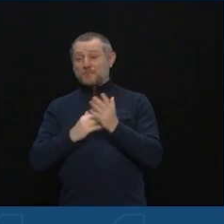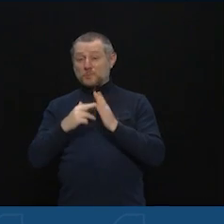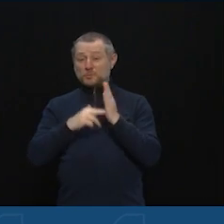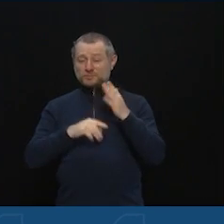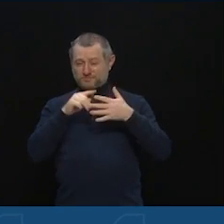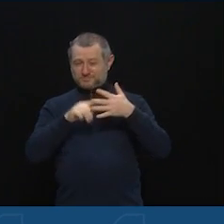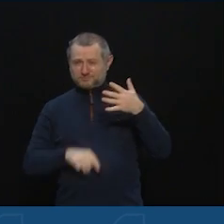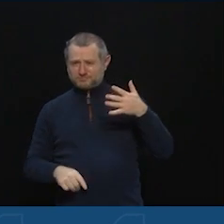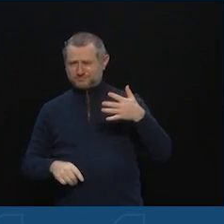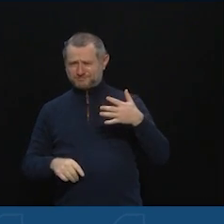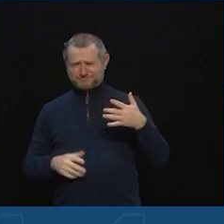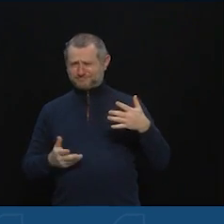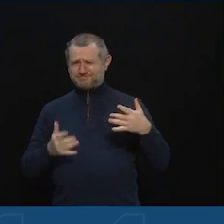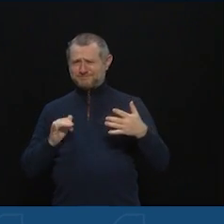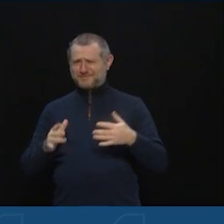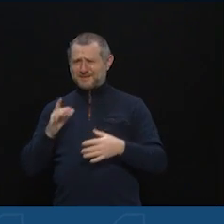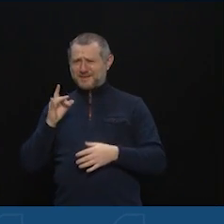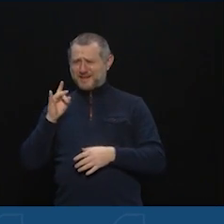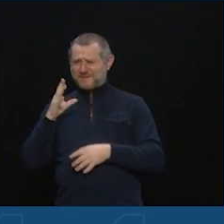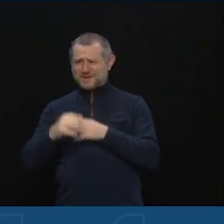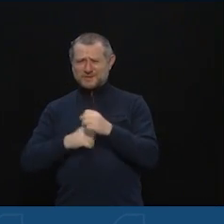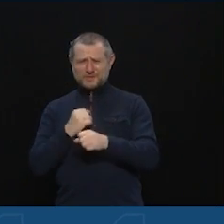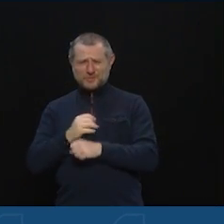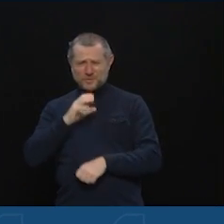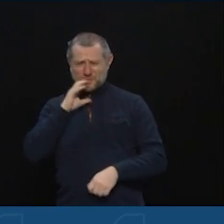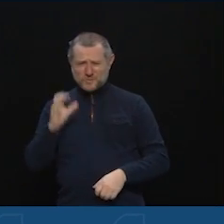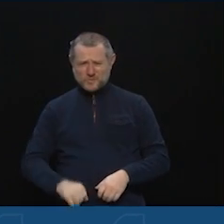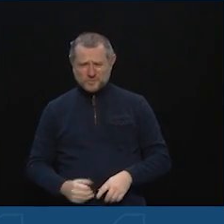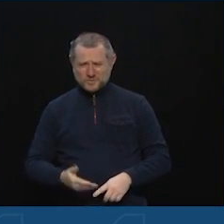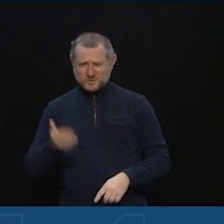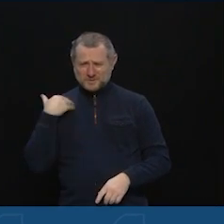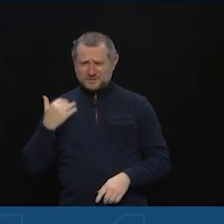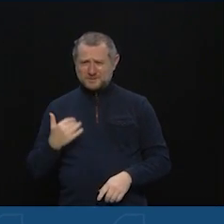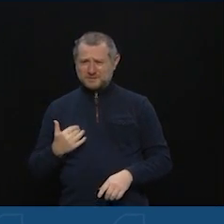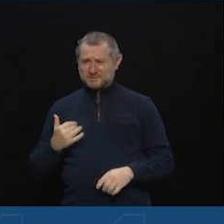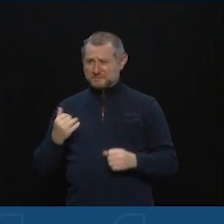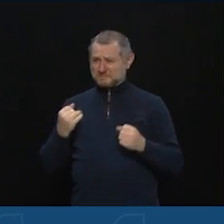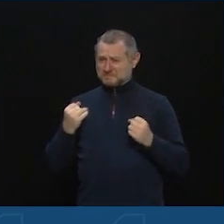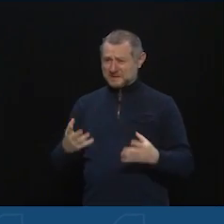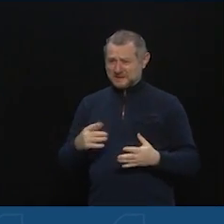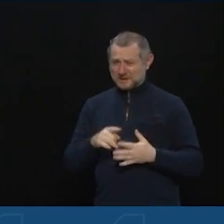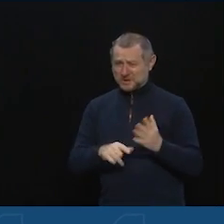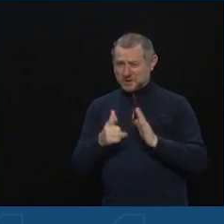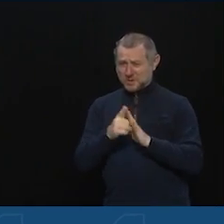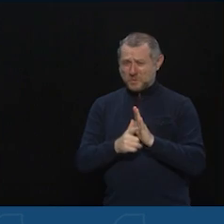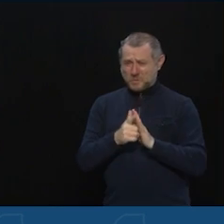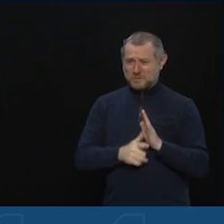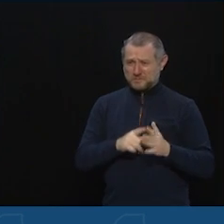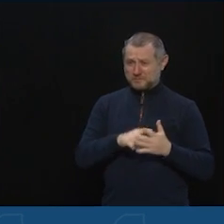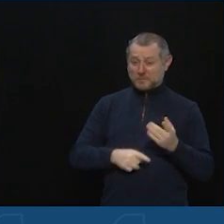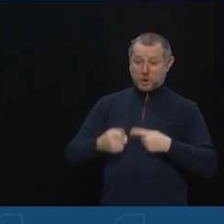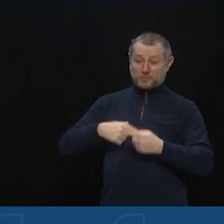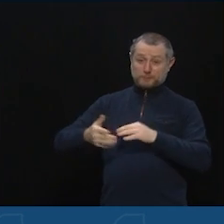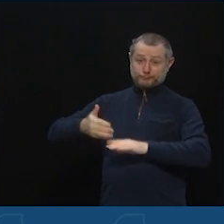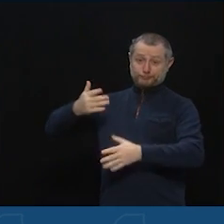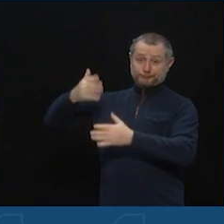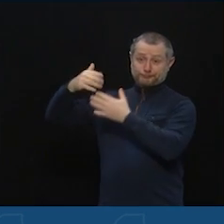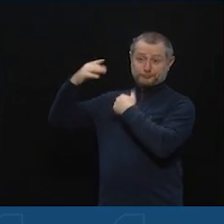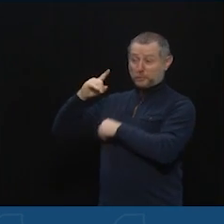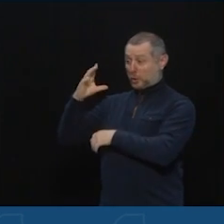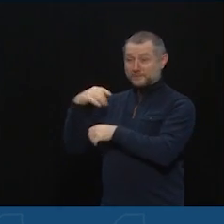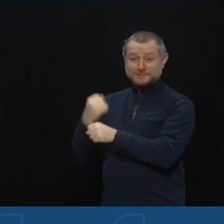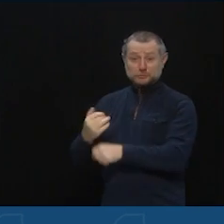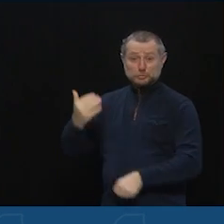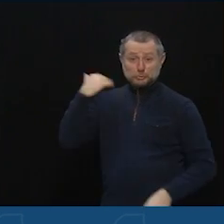at this point, and it's not a few laws in the ABC law that go back that far. It's most of the law. Most of the law that oversees the